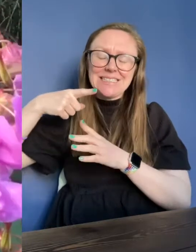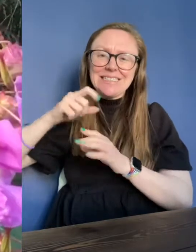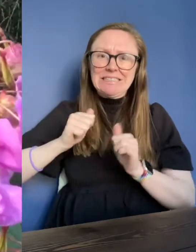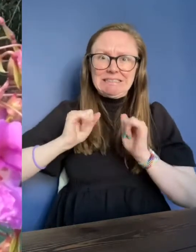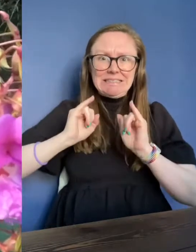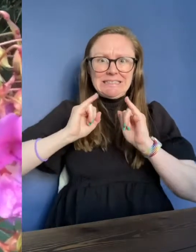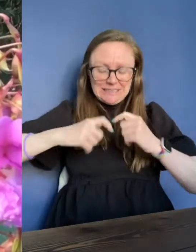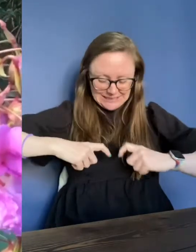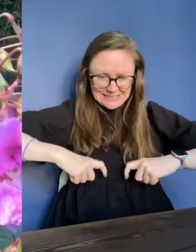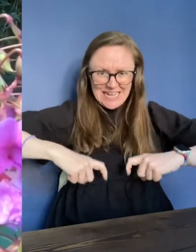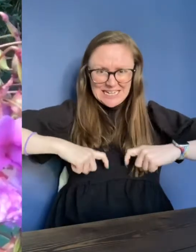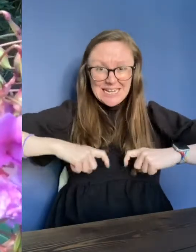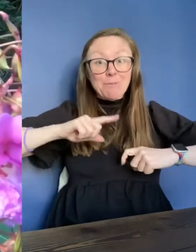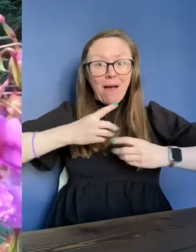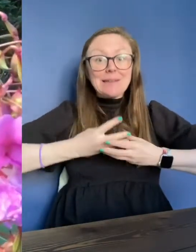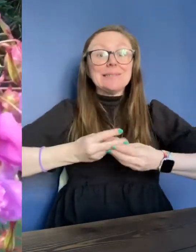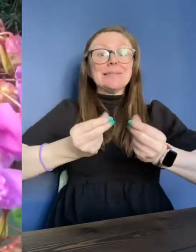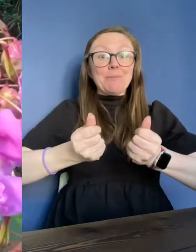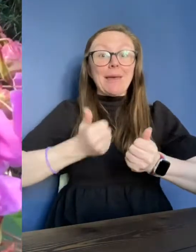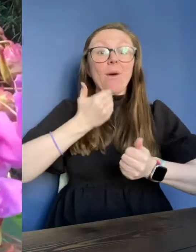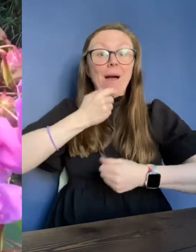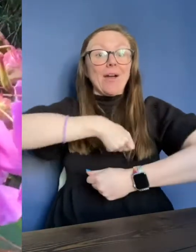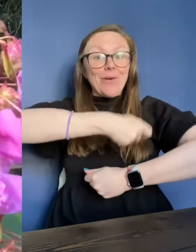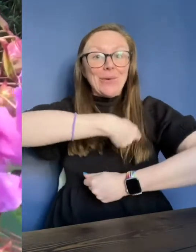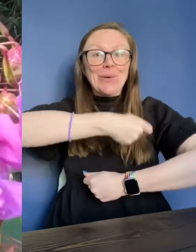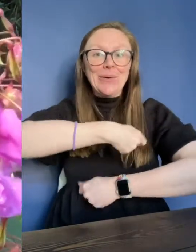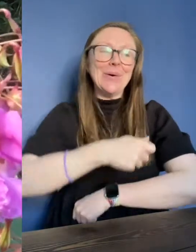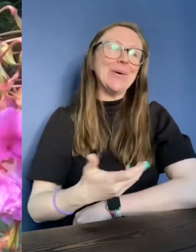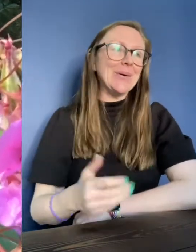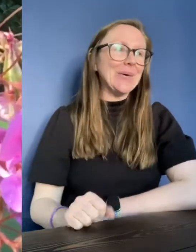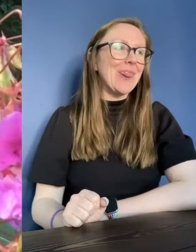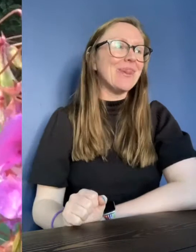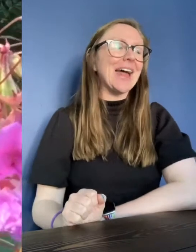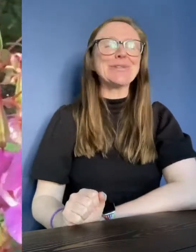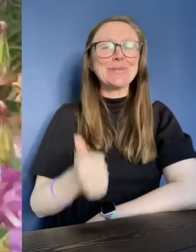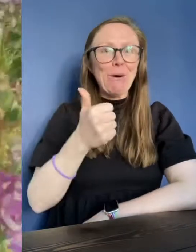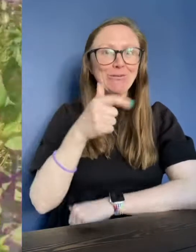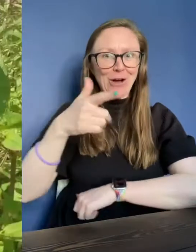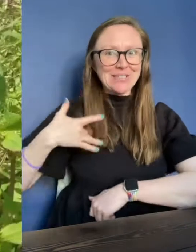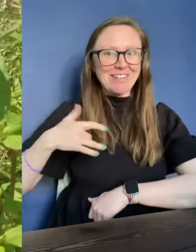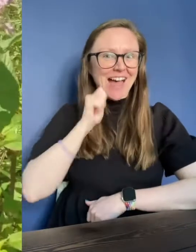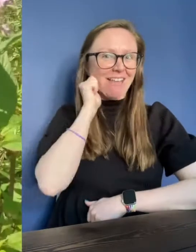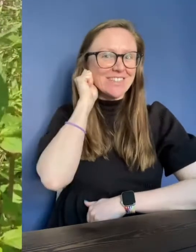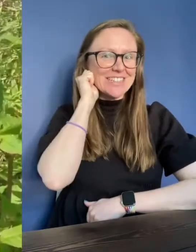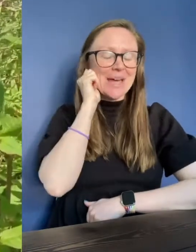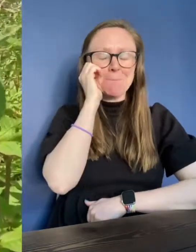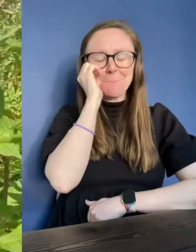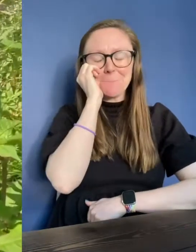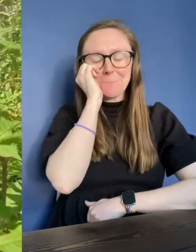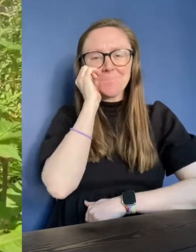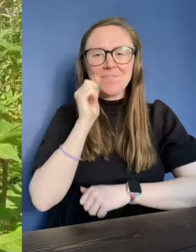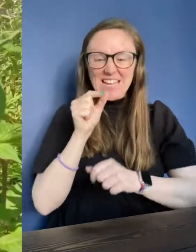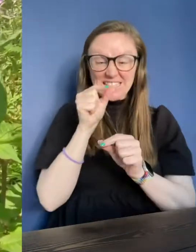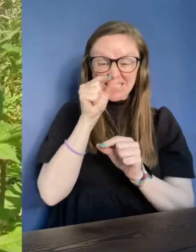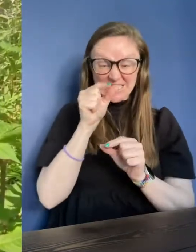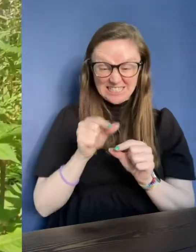is dispersed with cooking, so that's a good survival tip. The